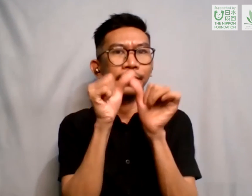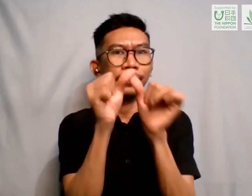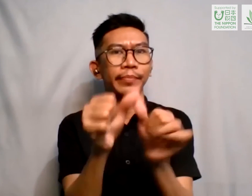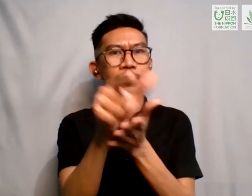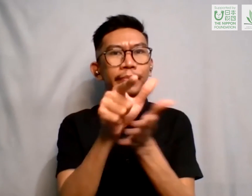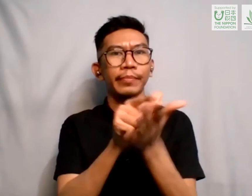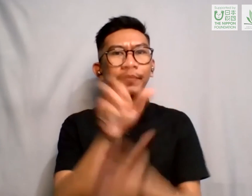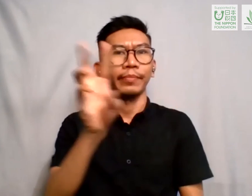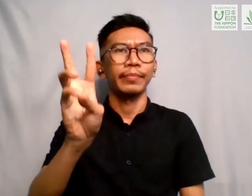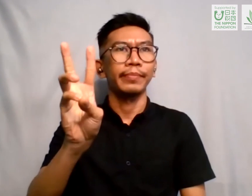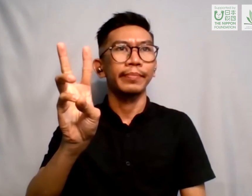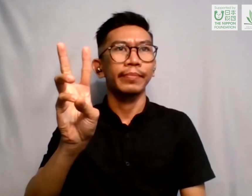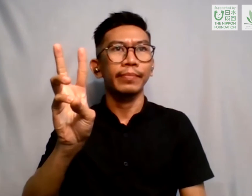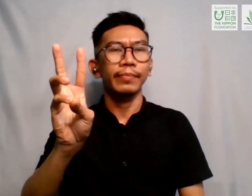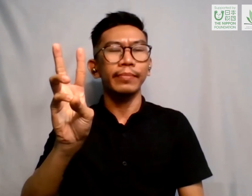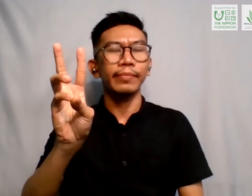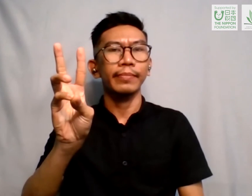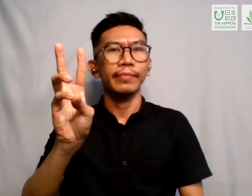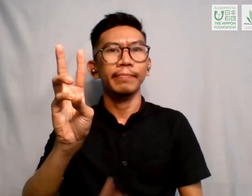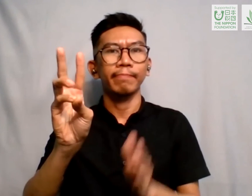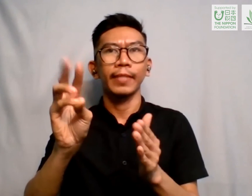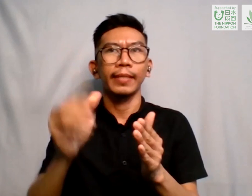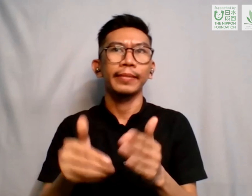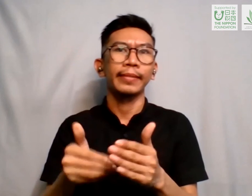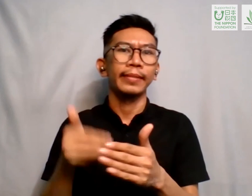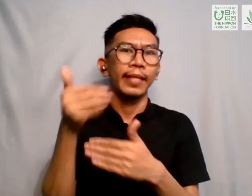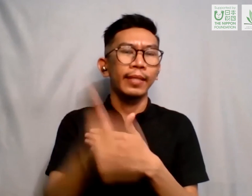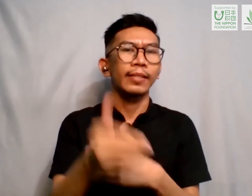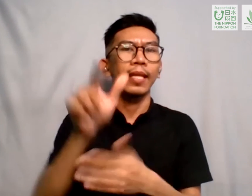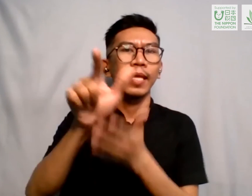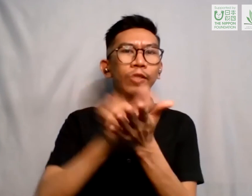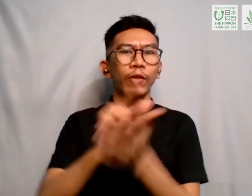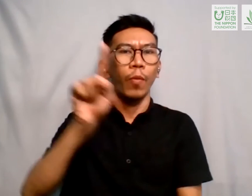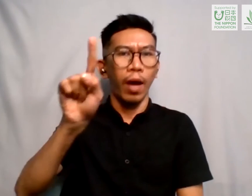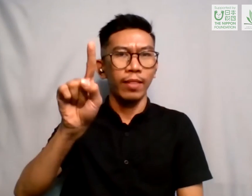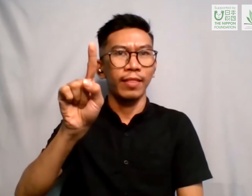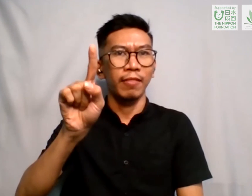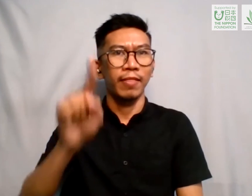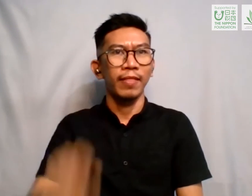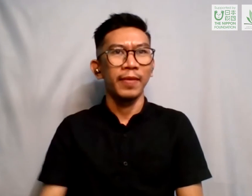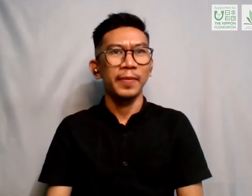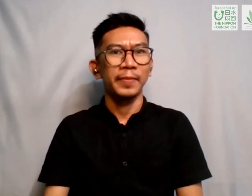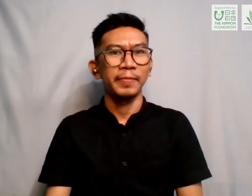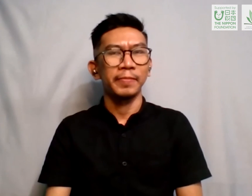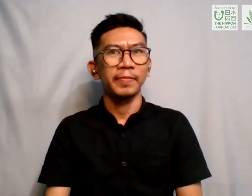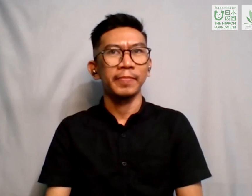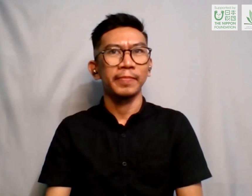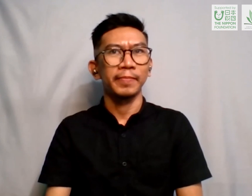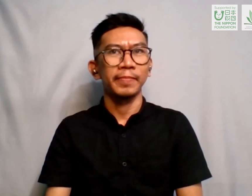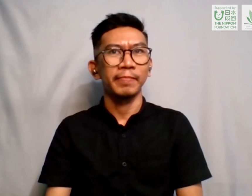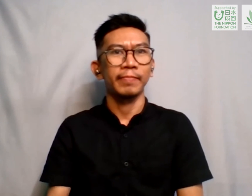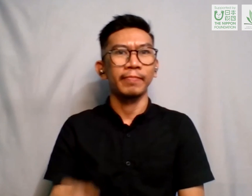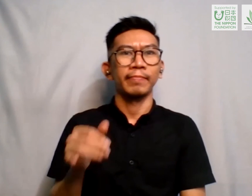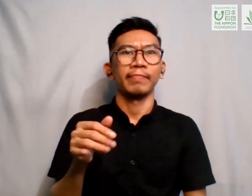6, and then we'll move on to lesson 1, unless you have some questions about lesson 7.